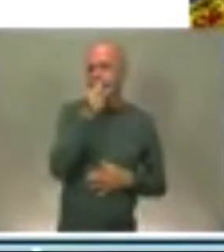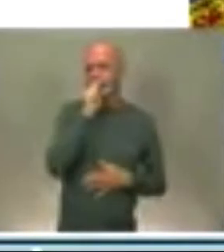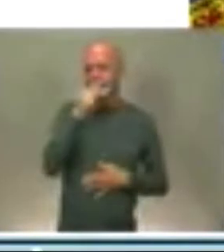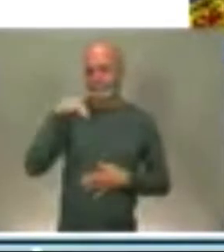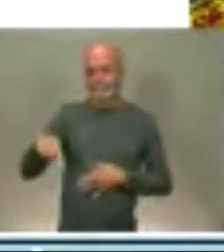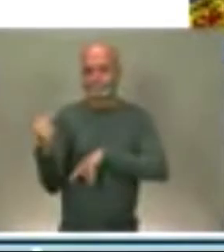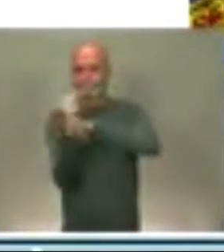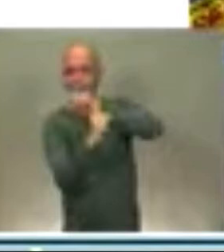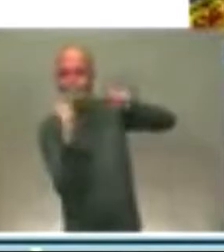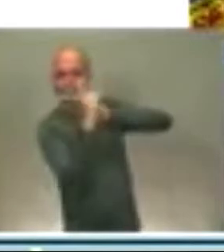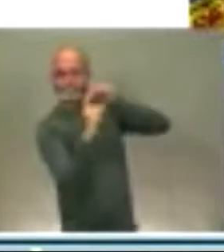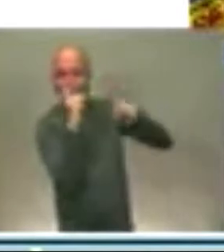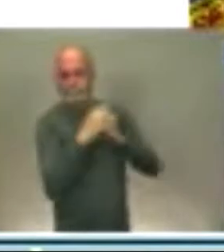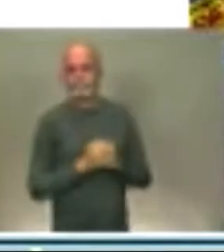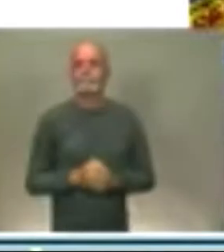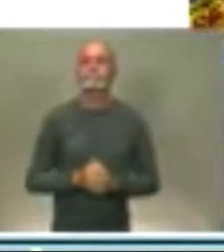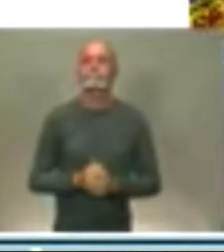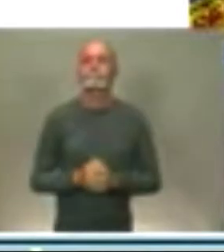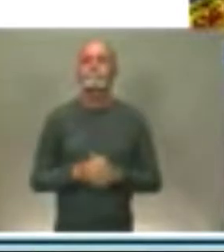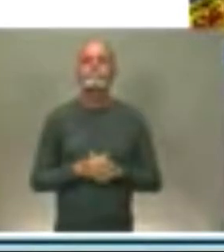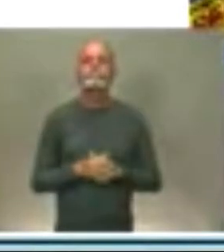room. Go ahead, please.